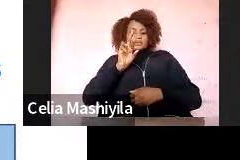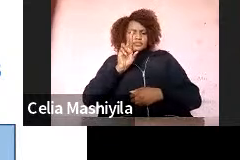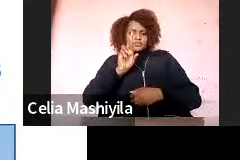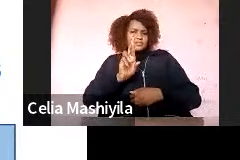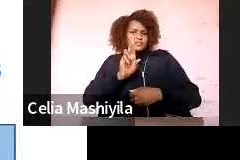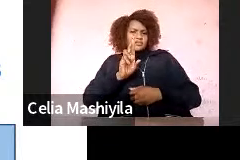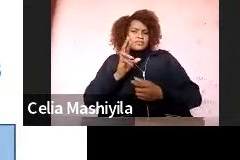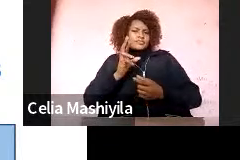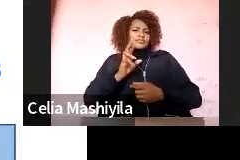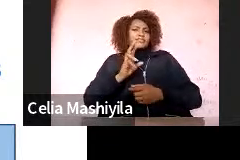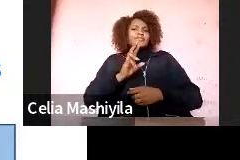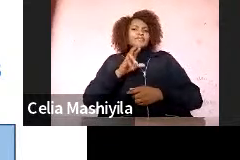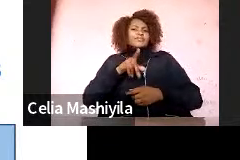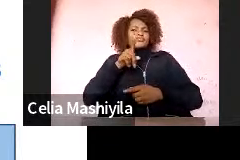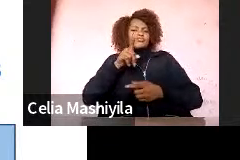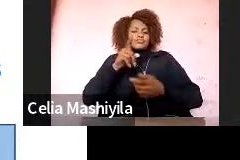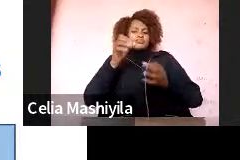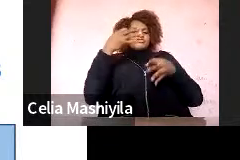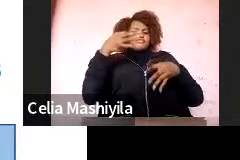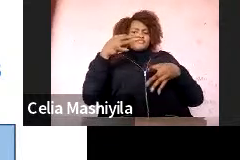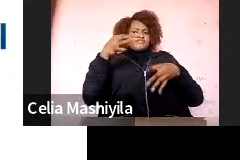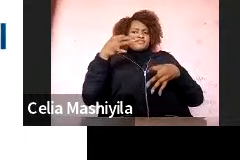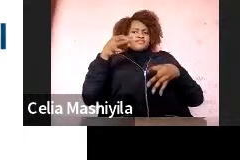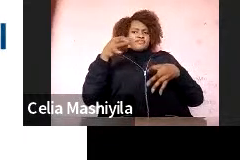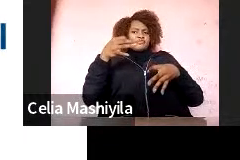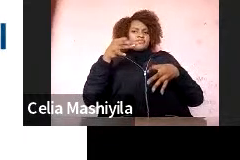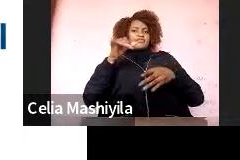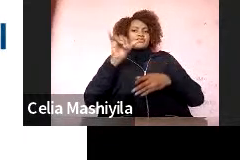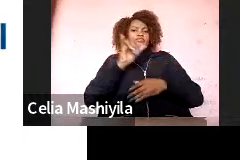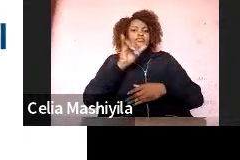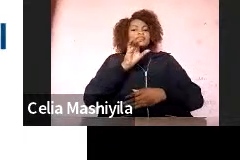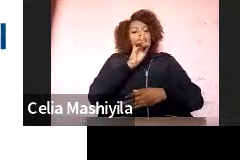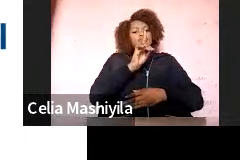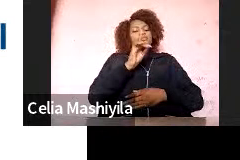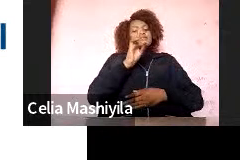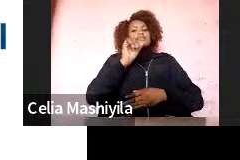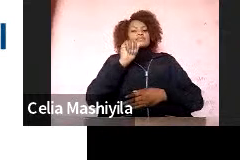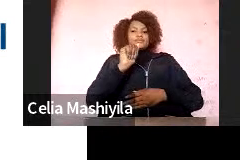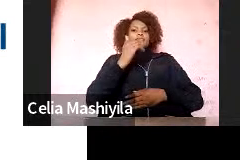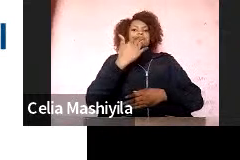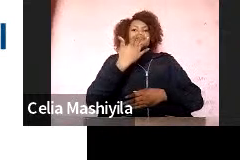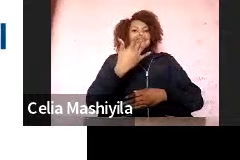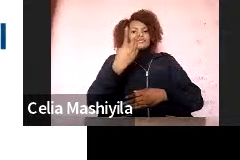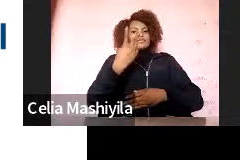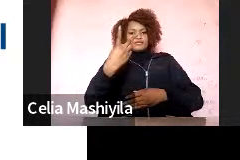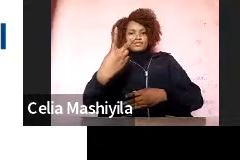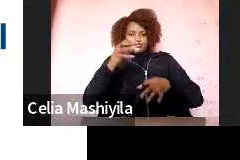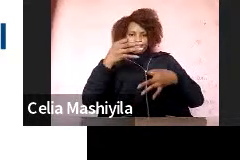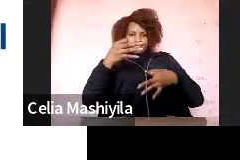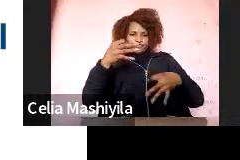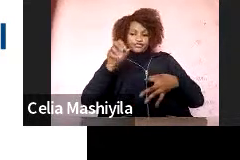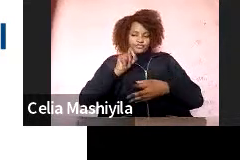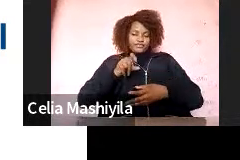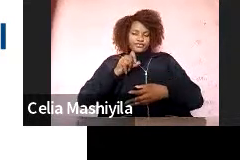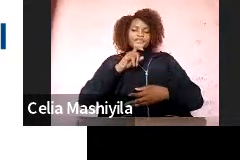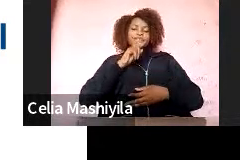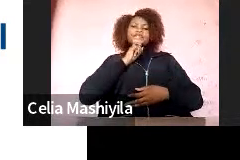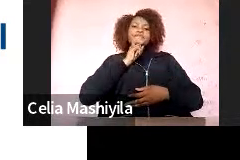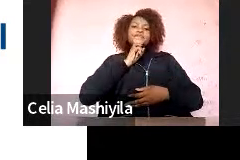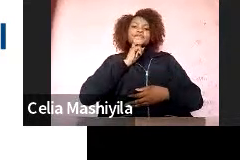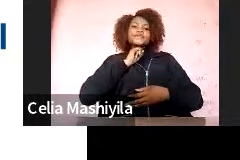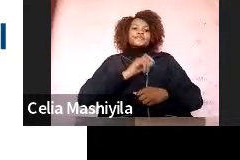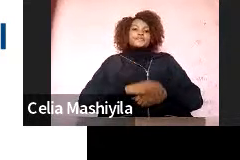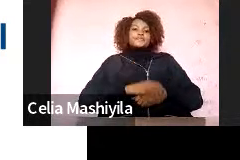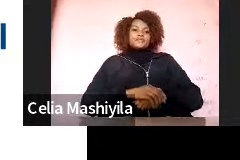to complete DA52 form. And this DA52 form must be completed